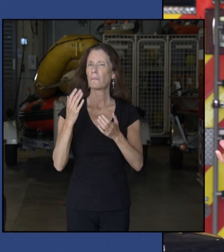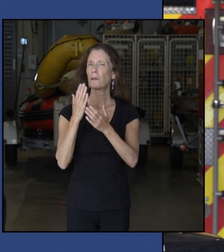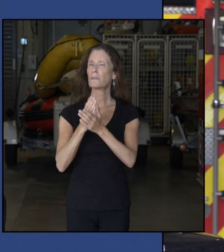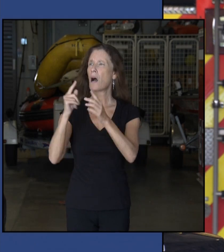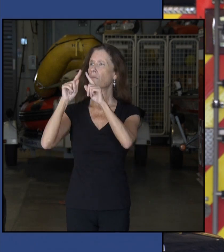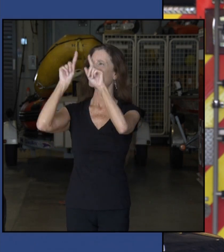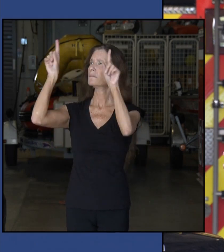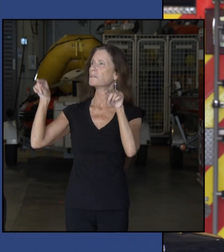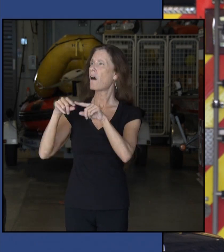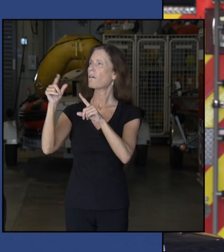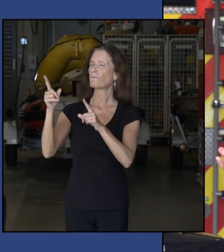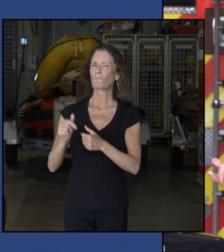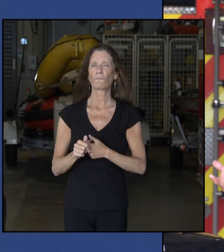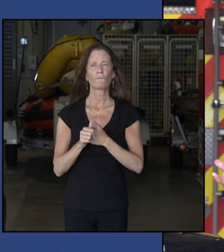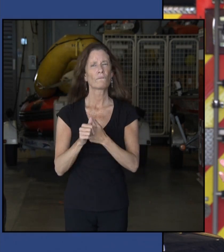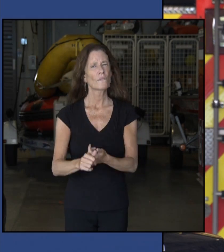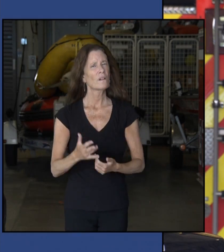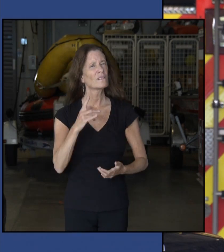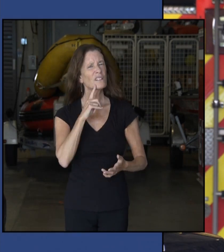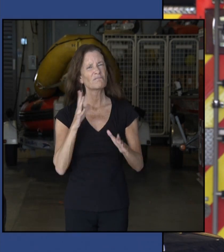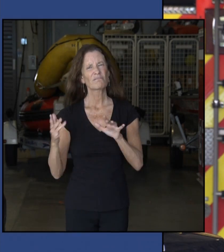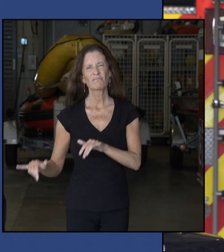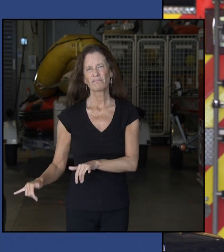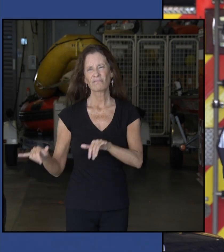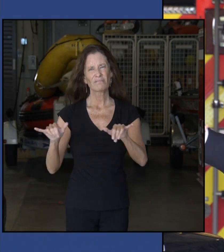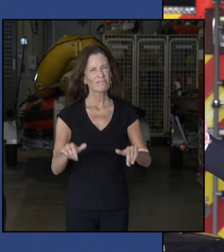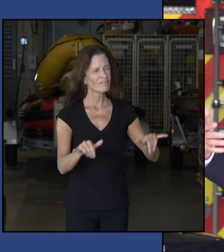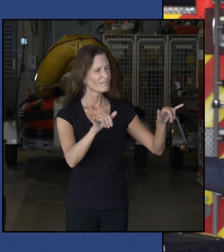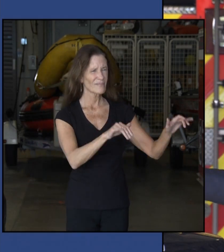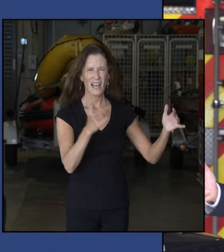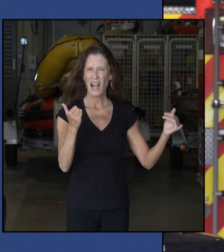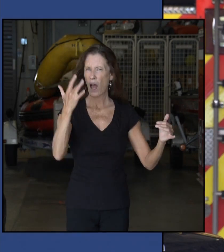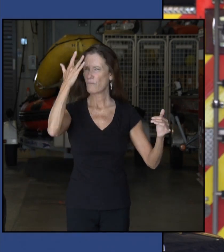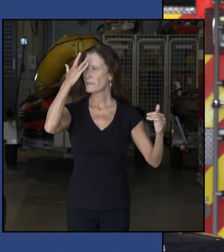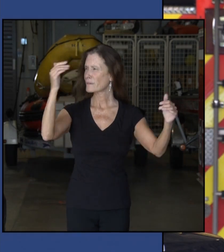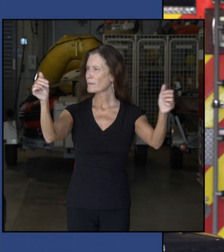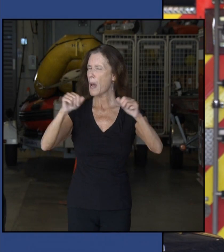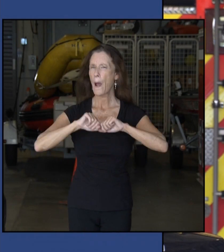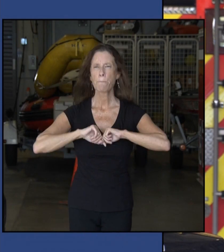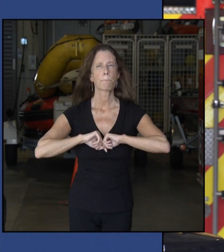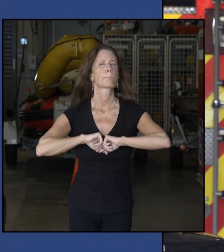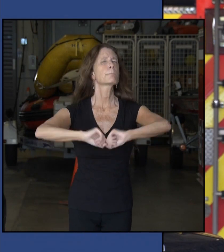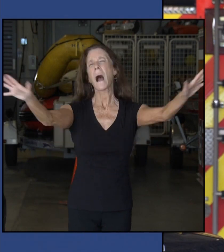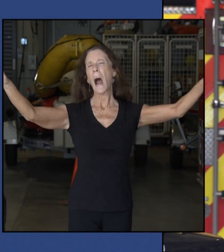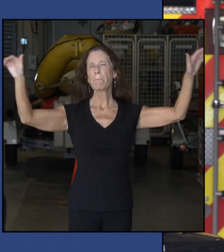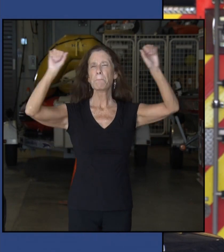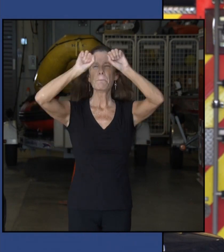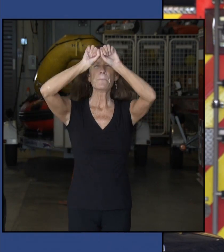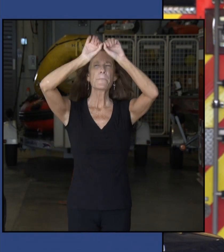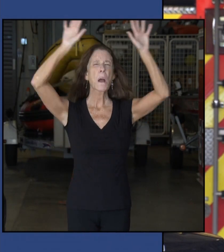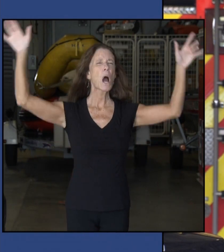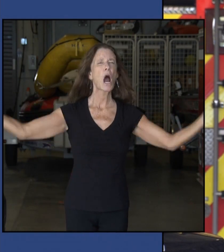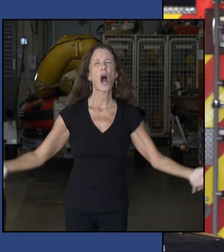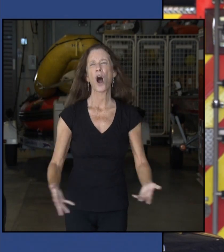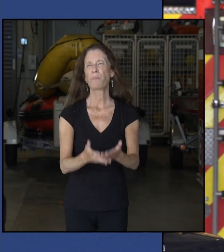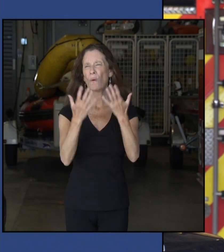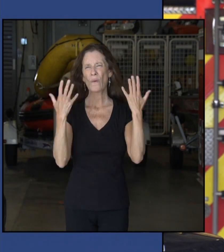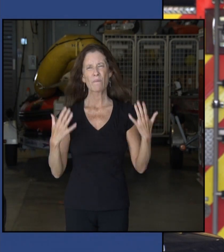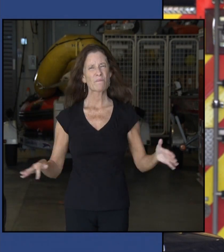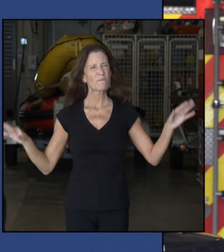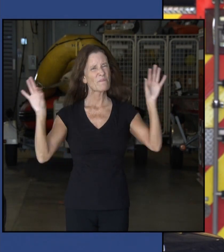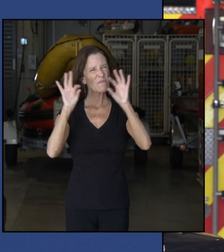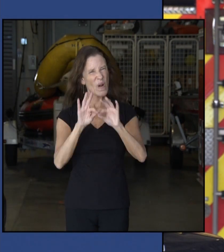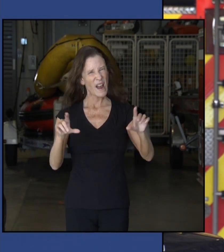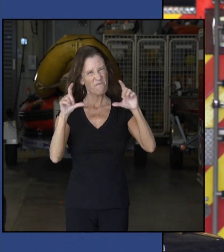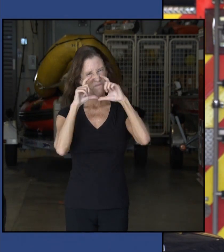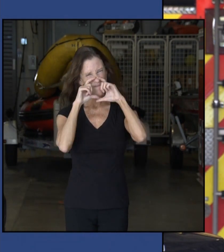a pandemic. It's a virus. It's very contagious. And if we want to protect our fellow citizens, I mean, again, when I wear a mask, I'm protecting you. You wear a